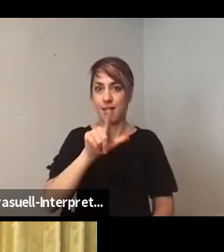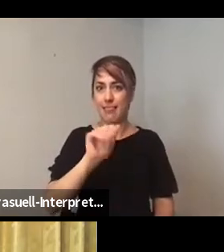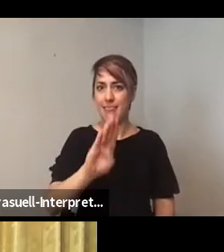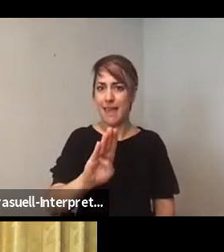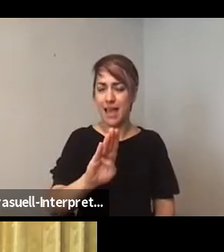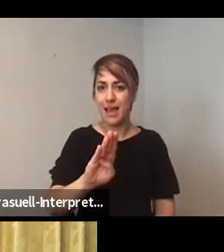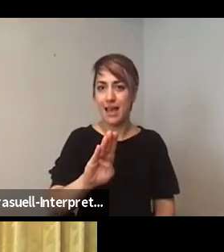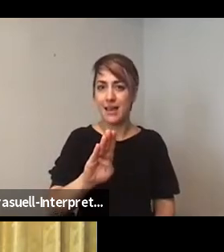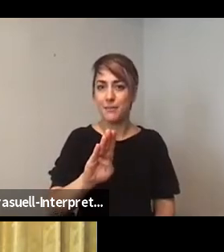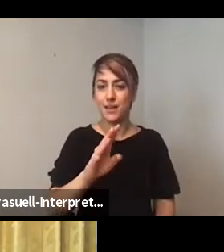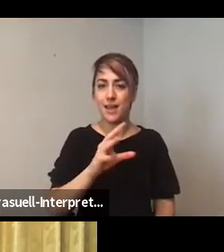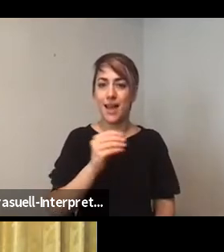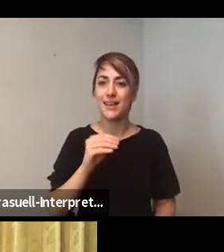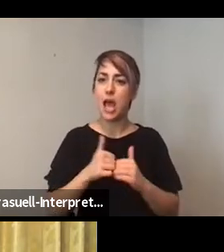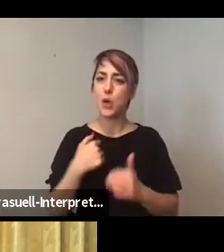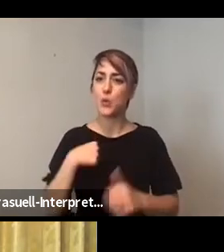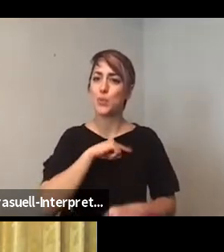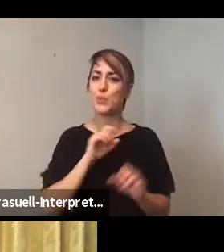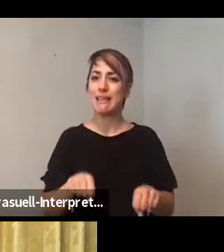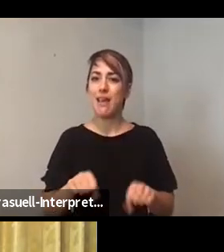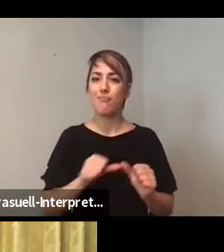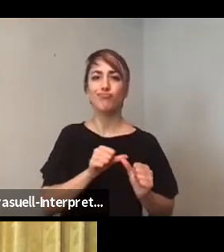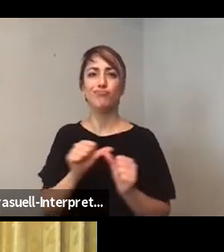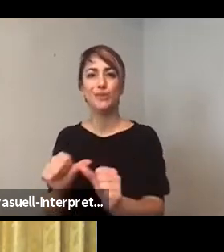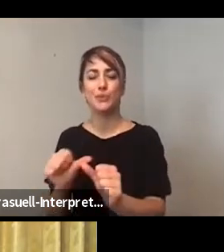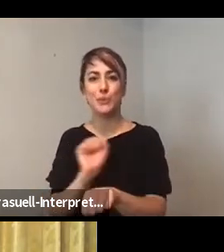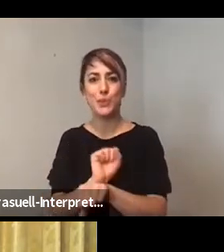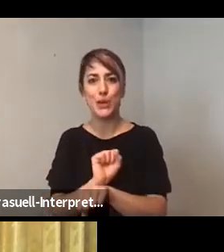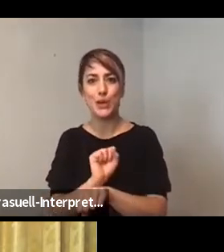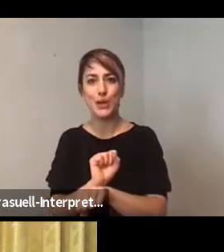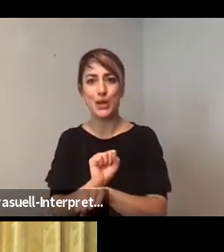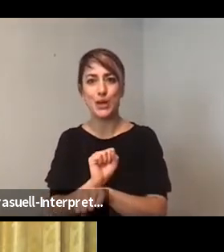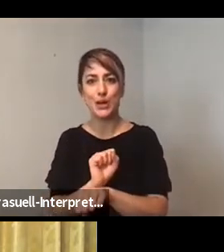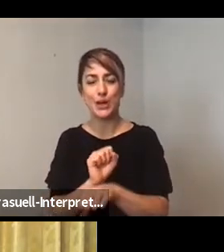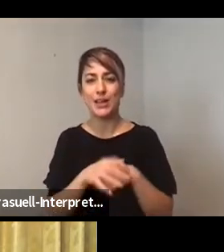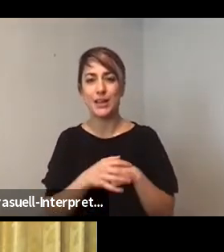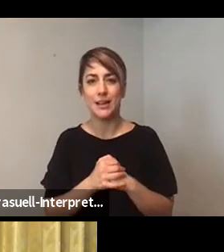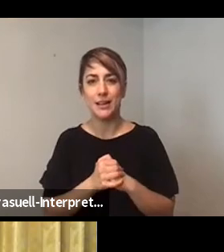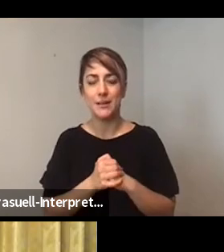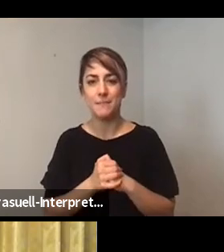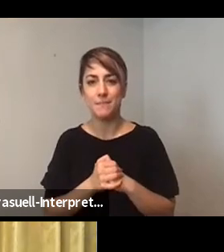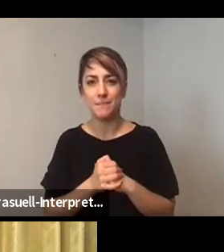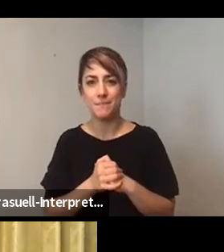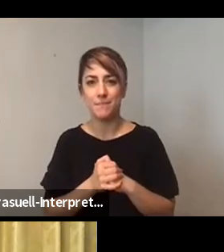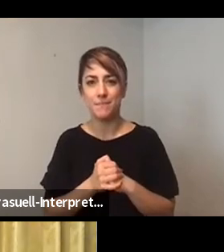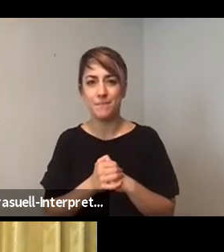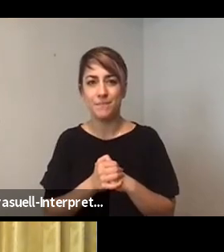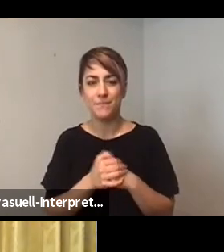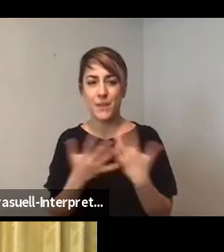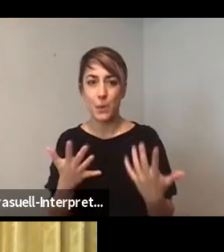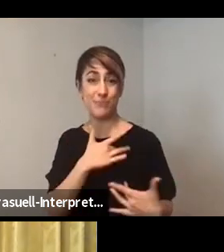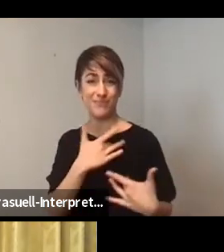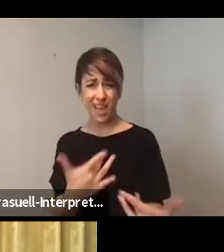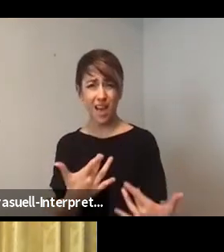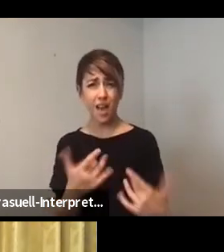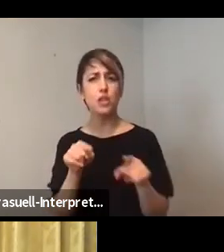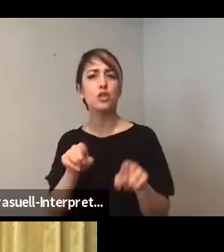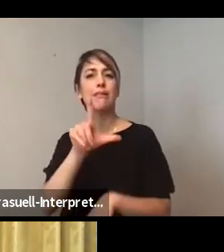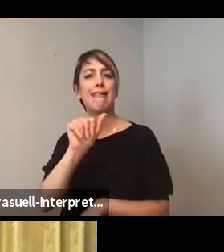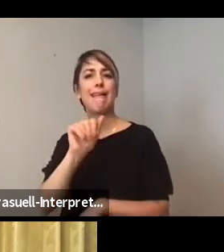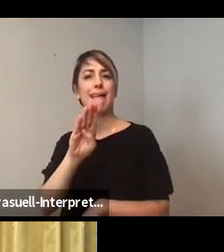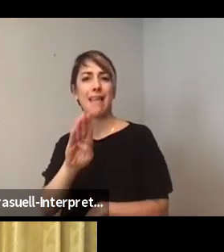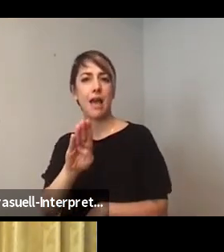continue work, because when you're in the lab, when it happened actually, then you separate and maybe you